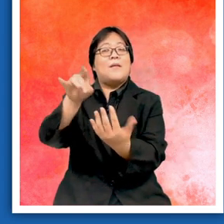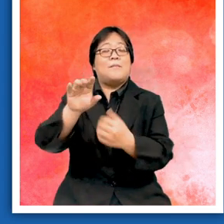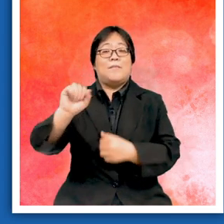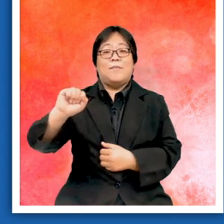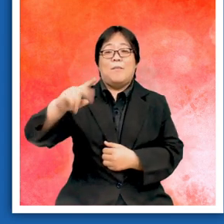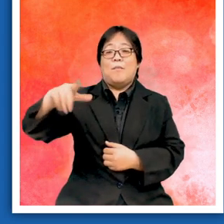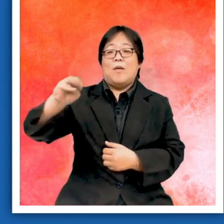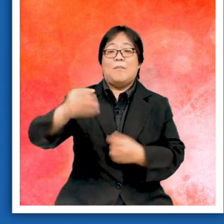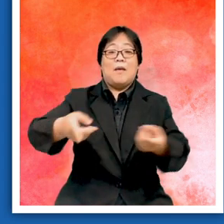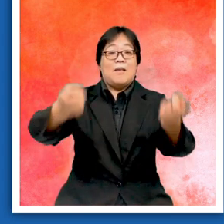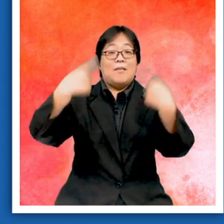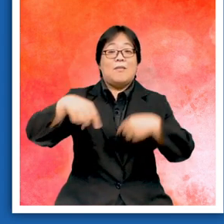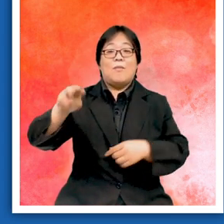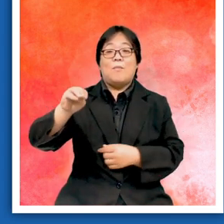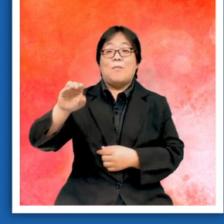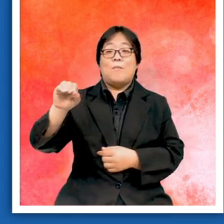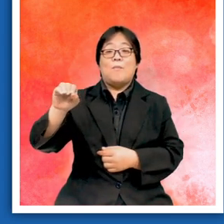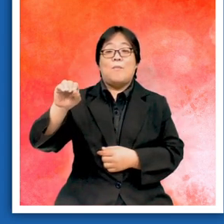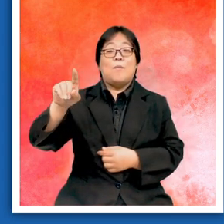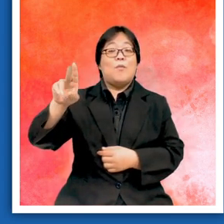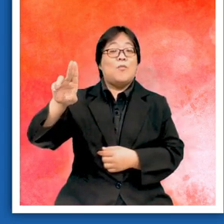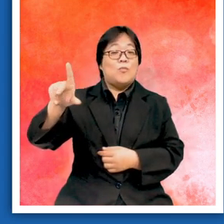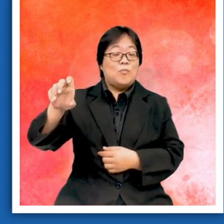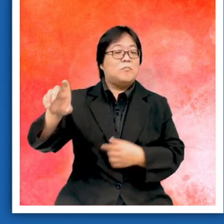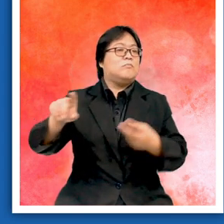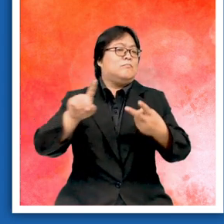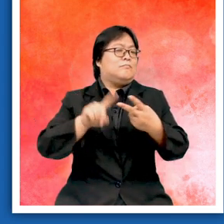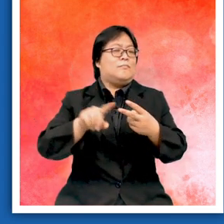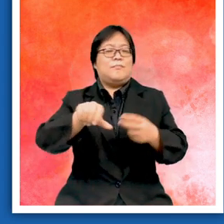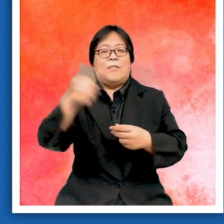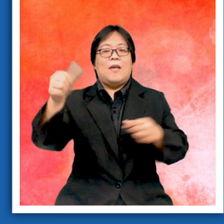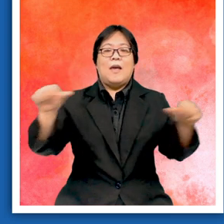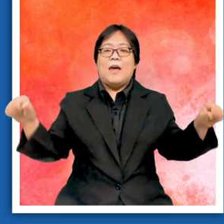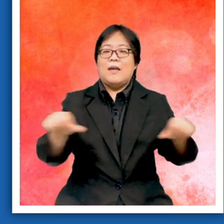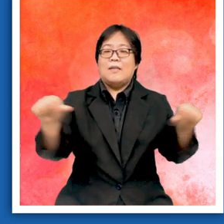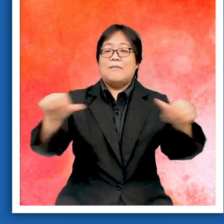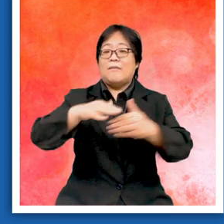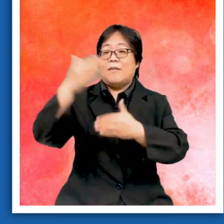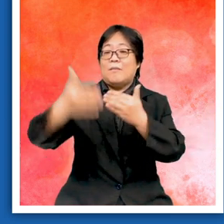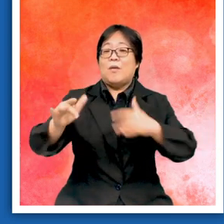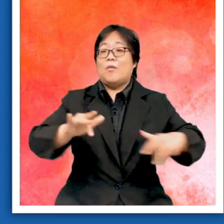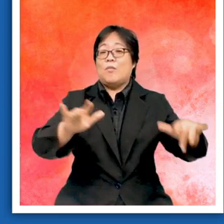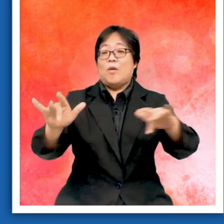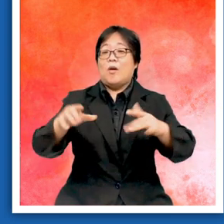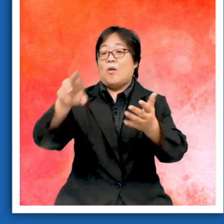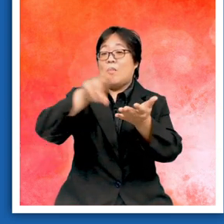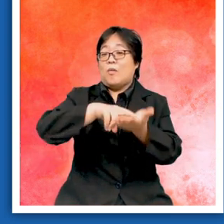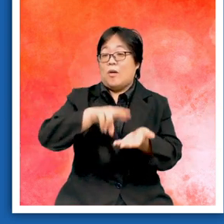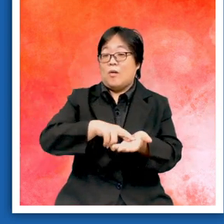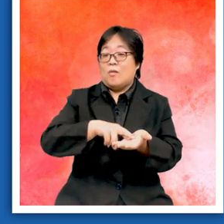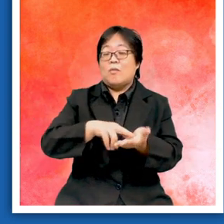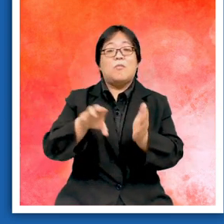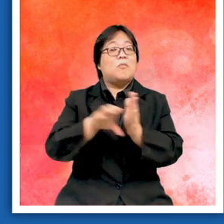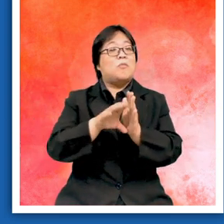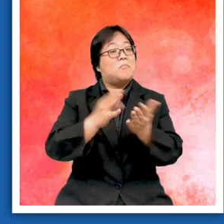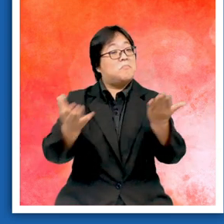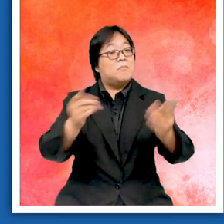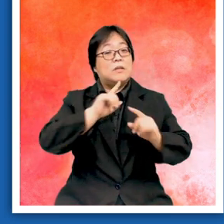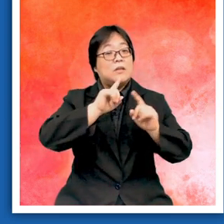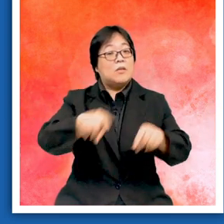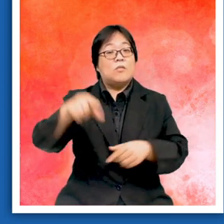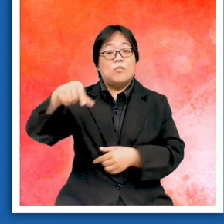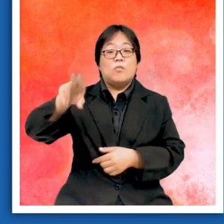option to use the Spectrum attendance module or to use any activity completion record, such